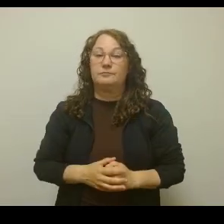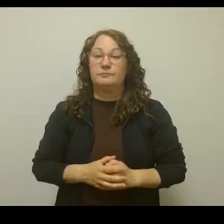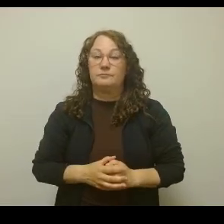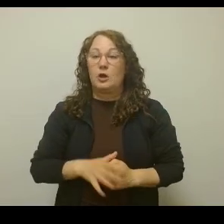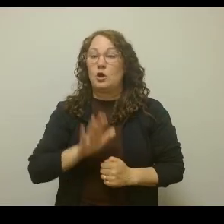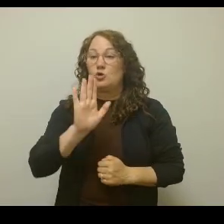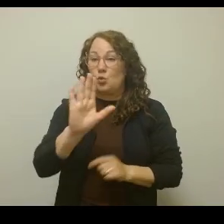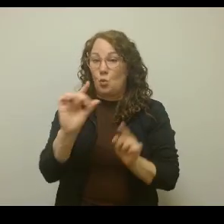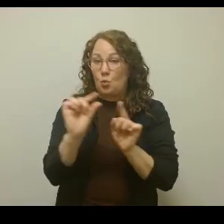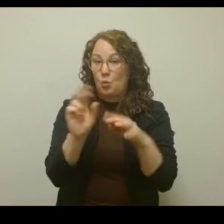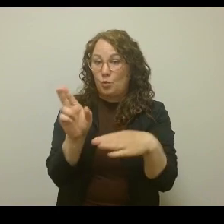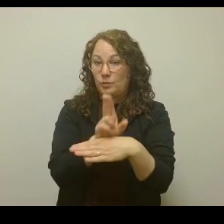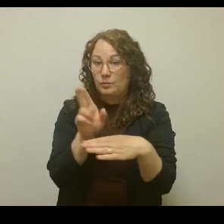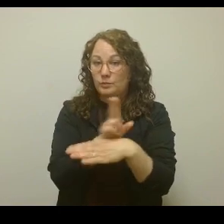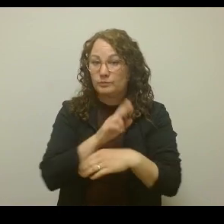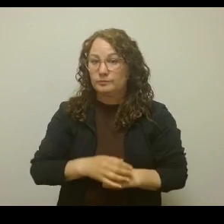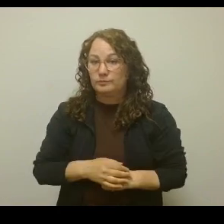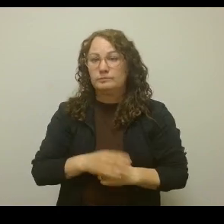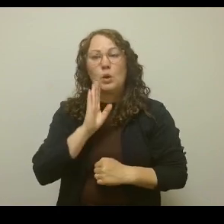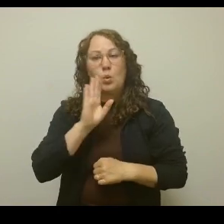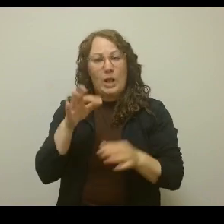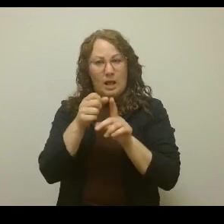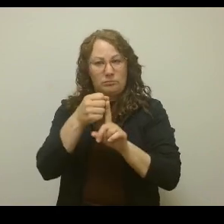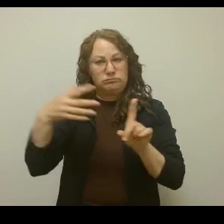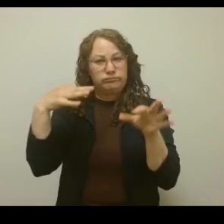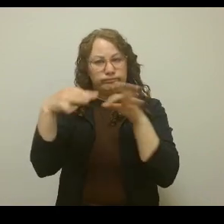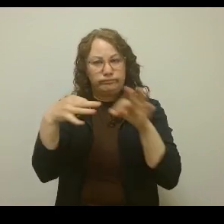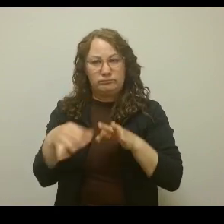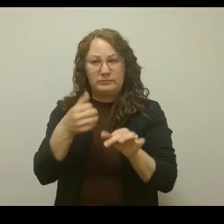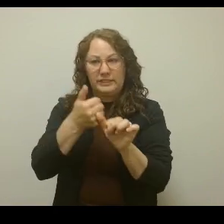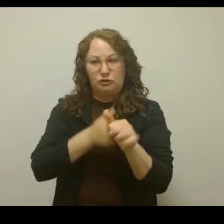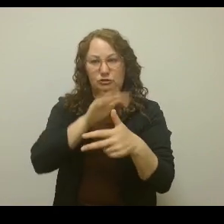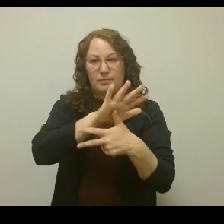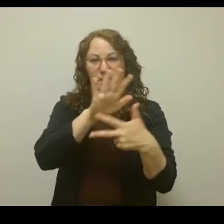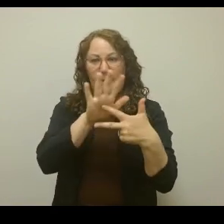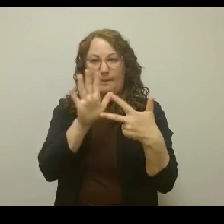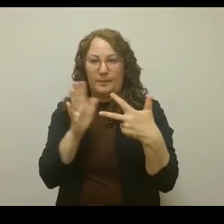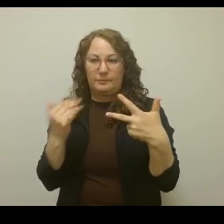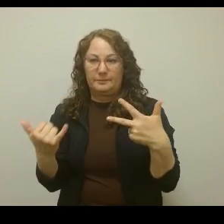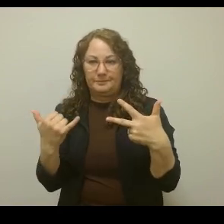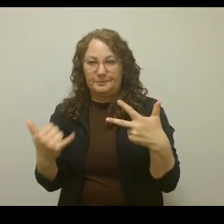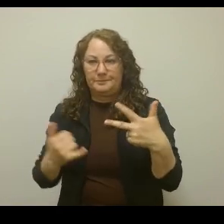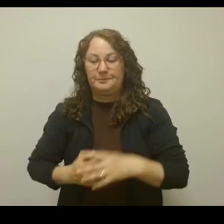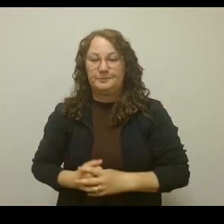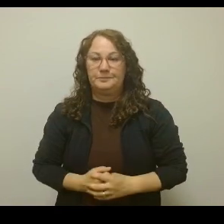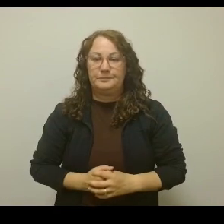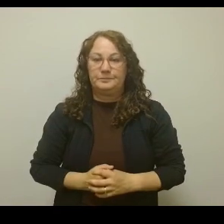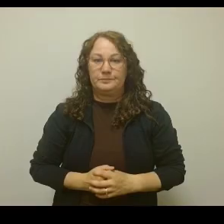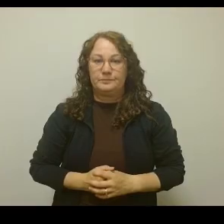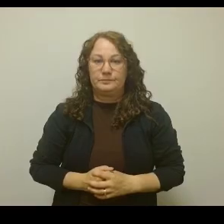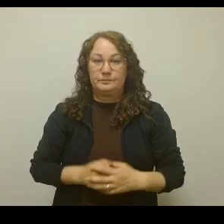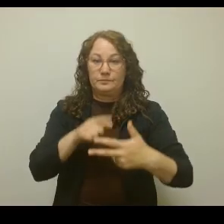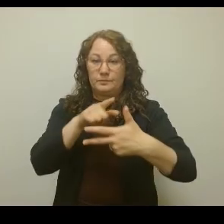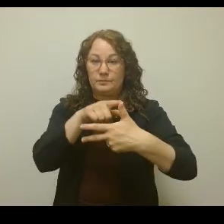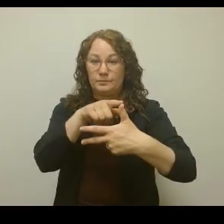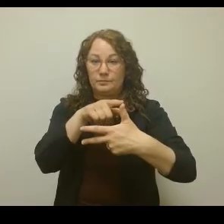own words. And I will explain each of these now. So